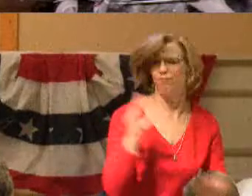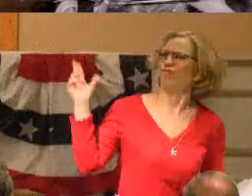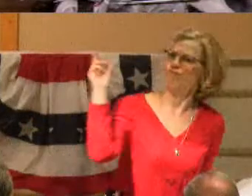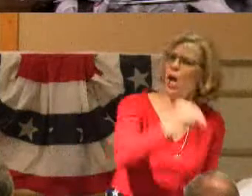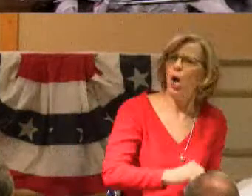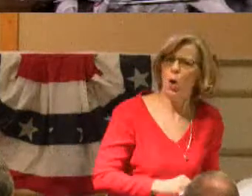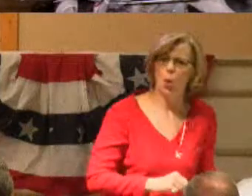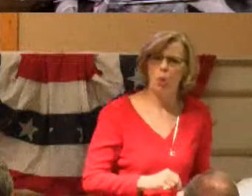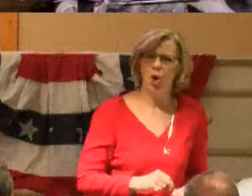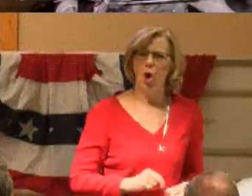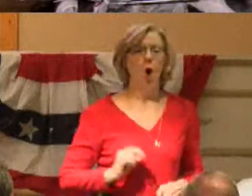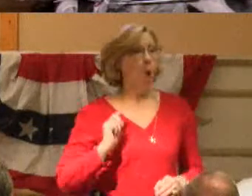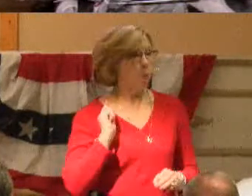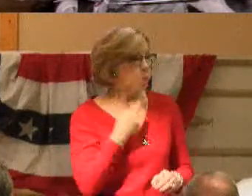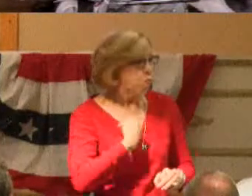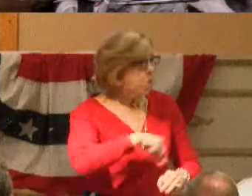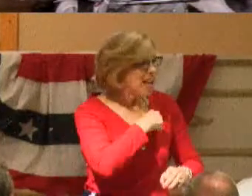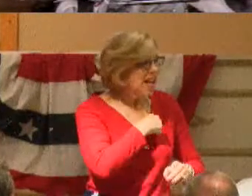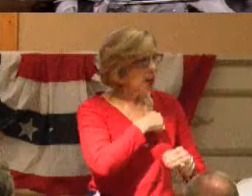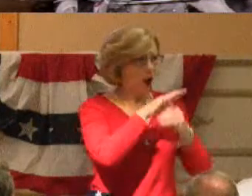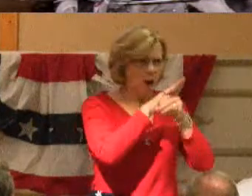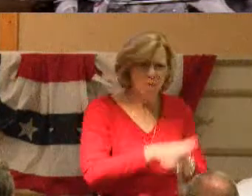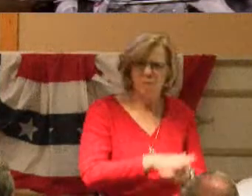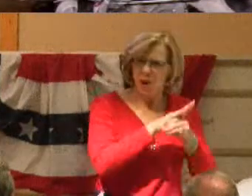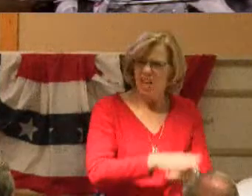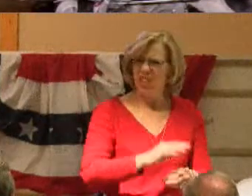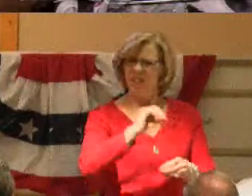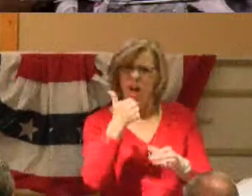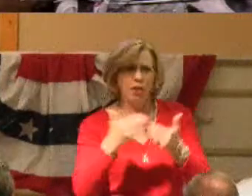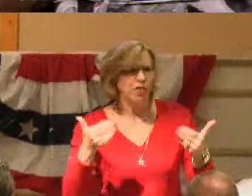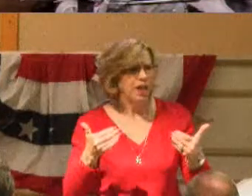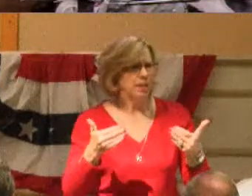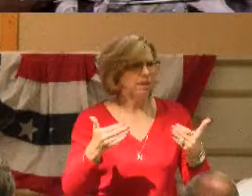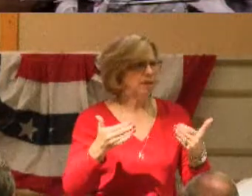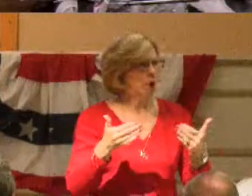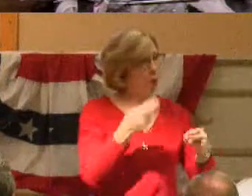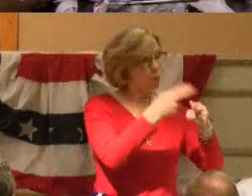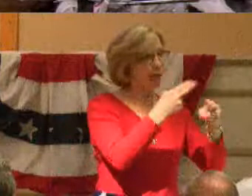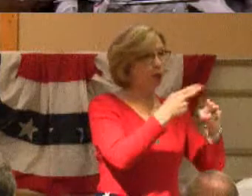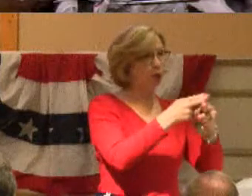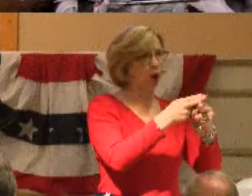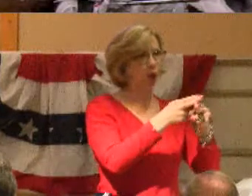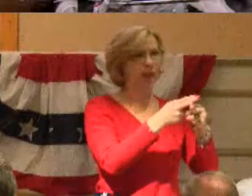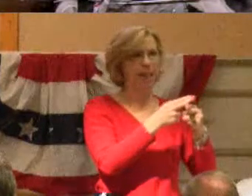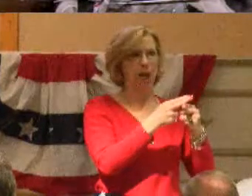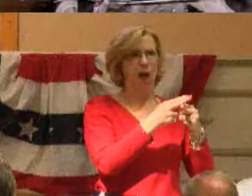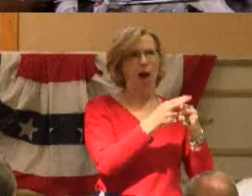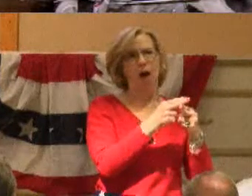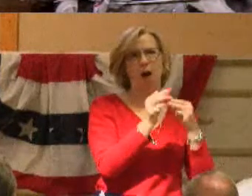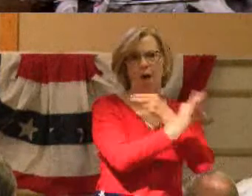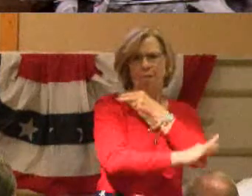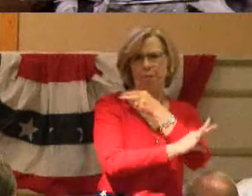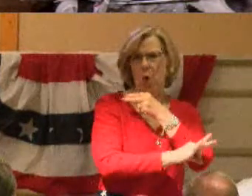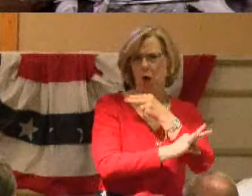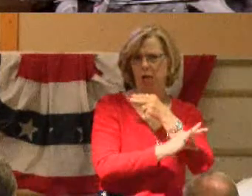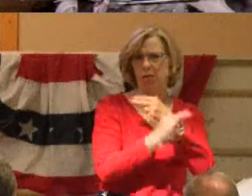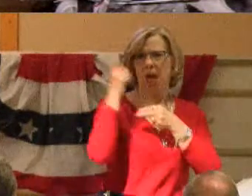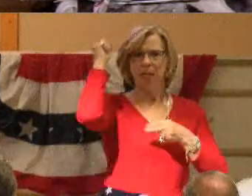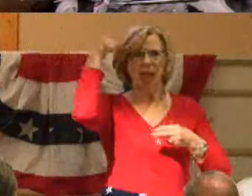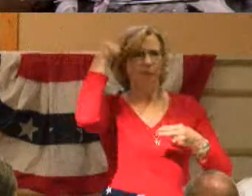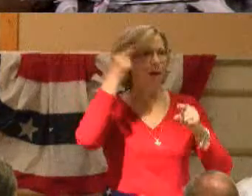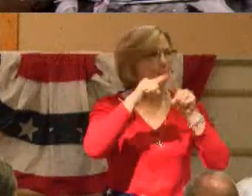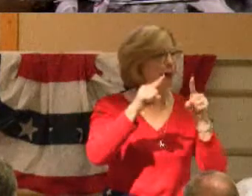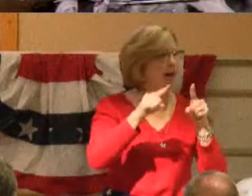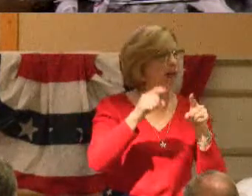are only under the oppression of something else. We don't call it a foreign government, but we need to call it